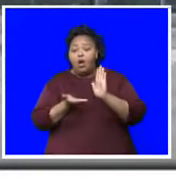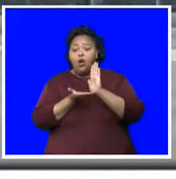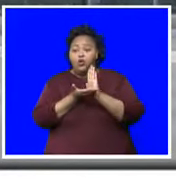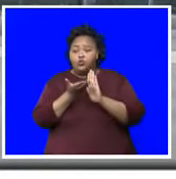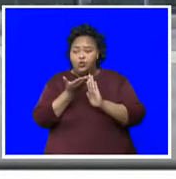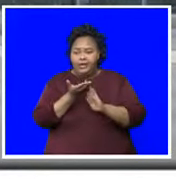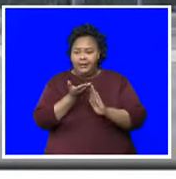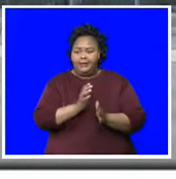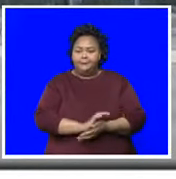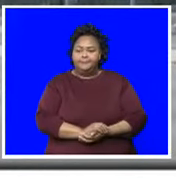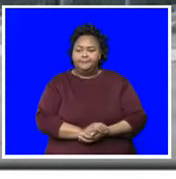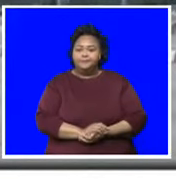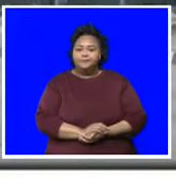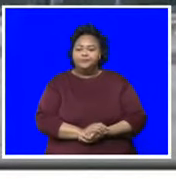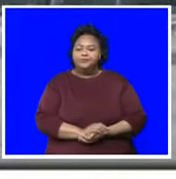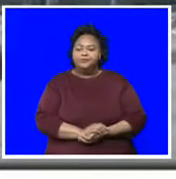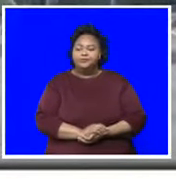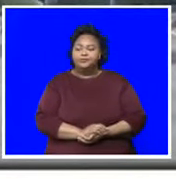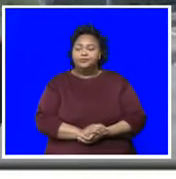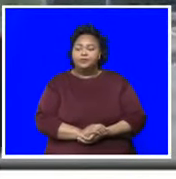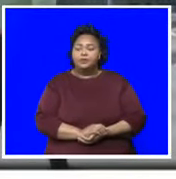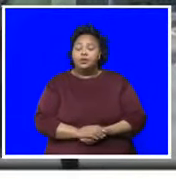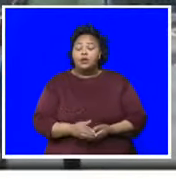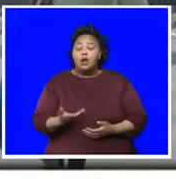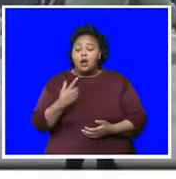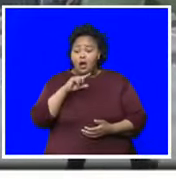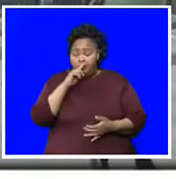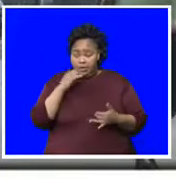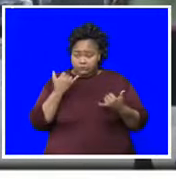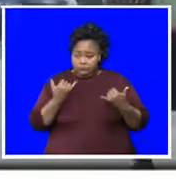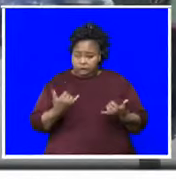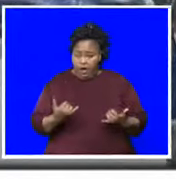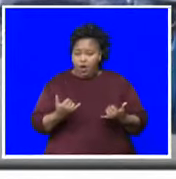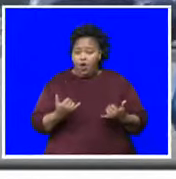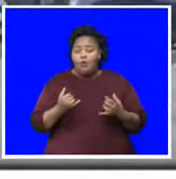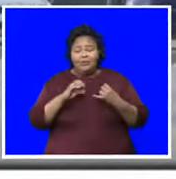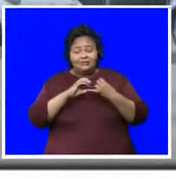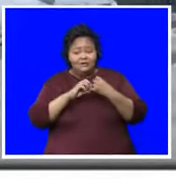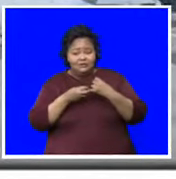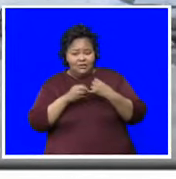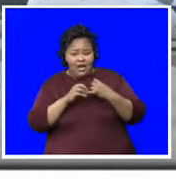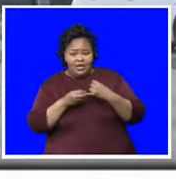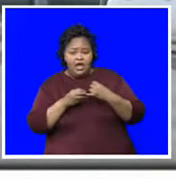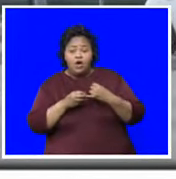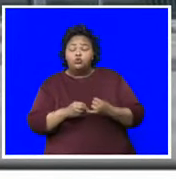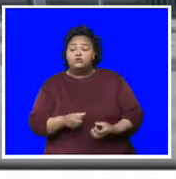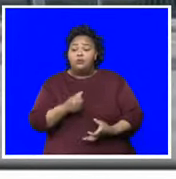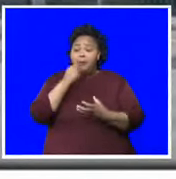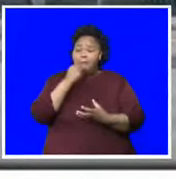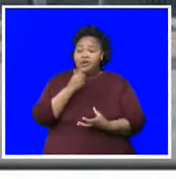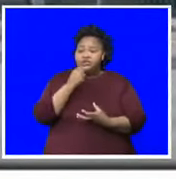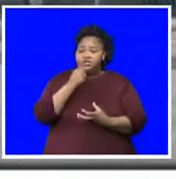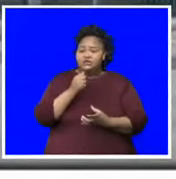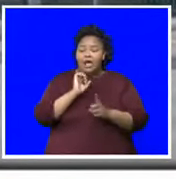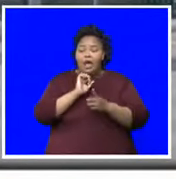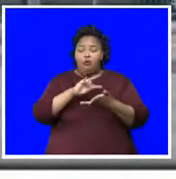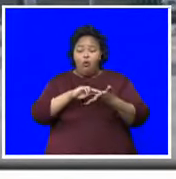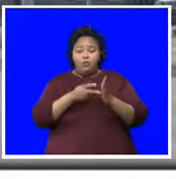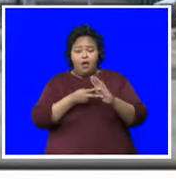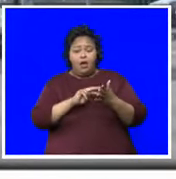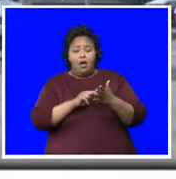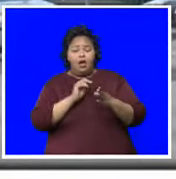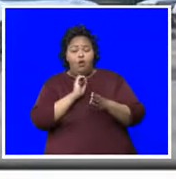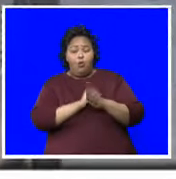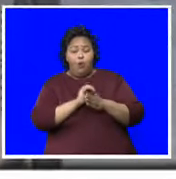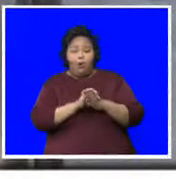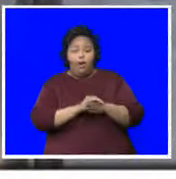2 weeks ago. While in this process and still trying to adjust their budget, it looks like they will have to